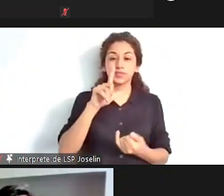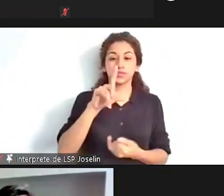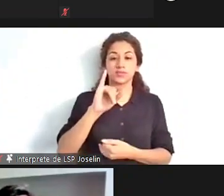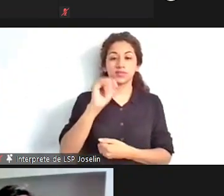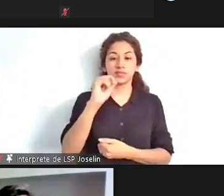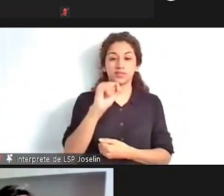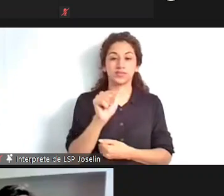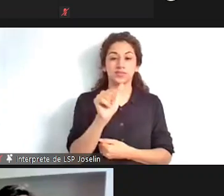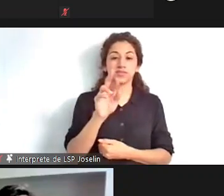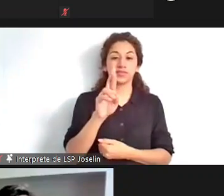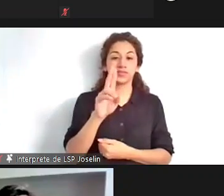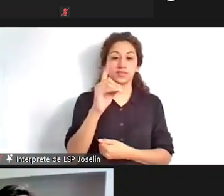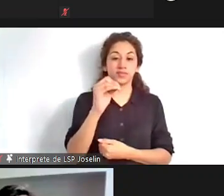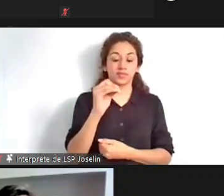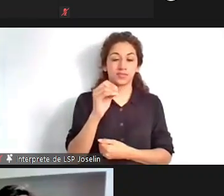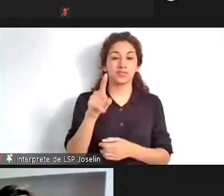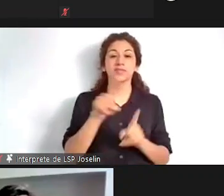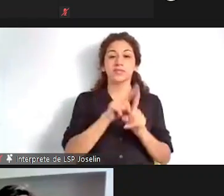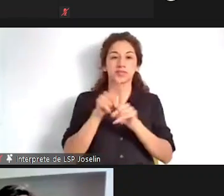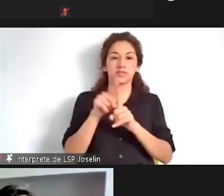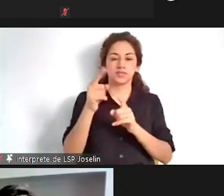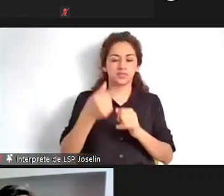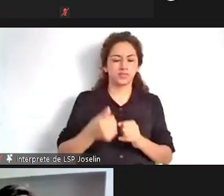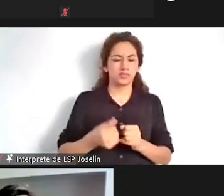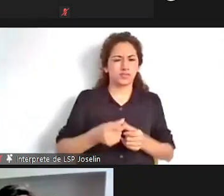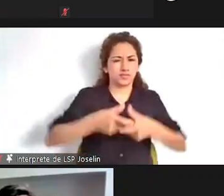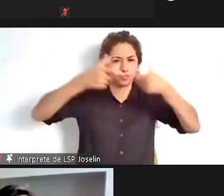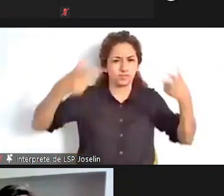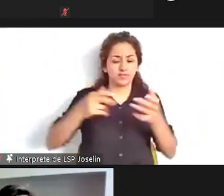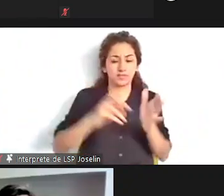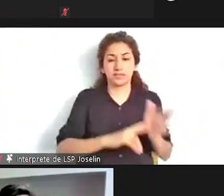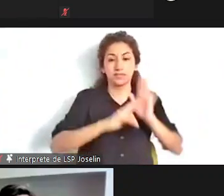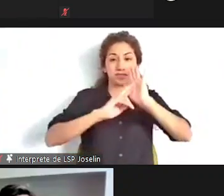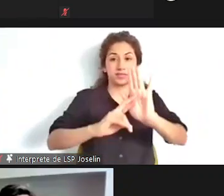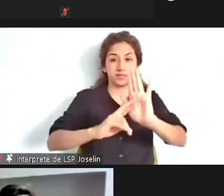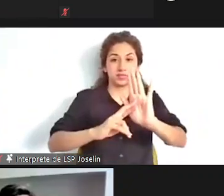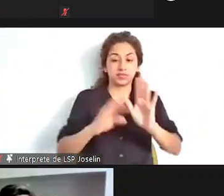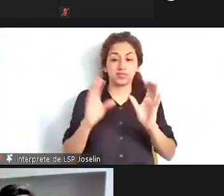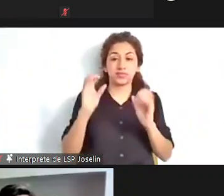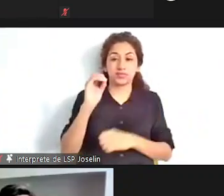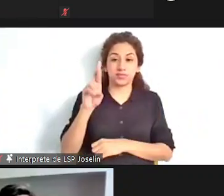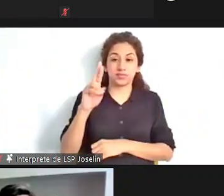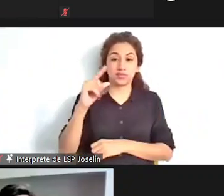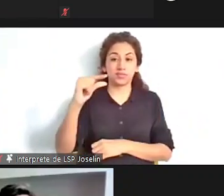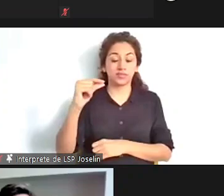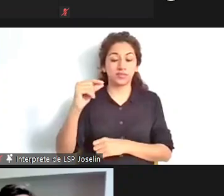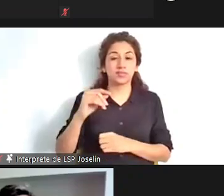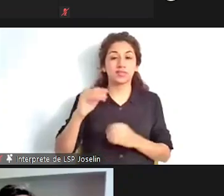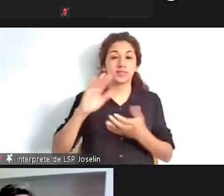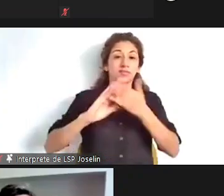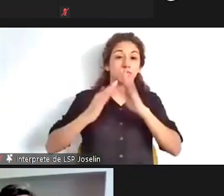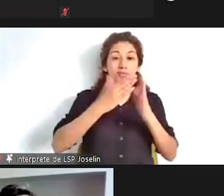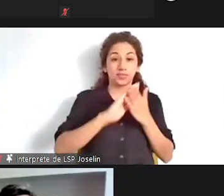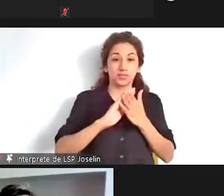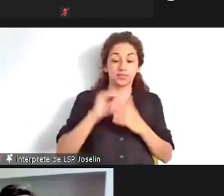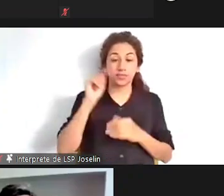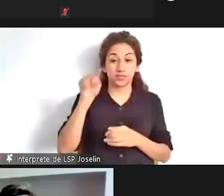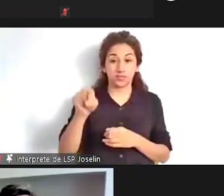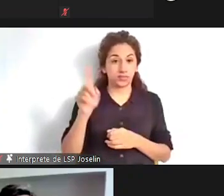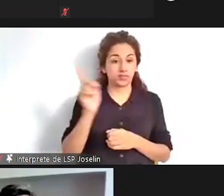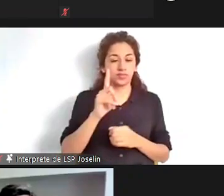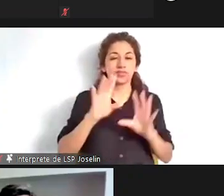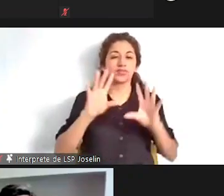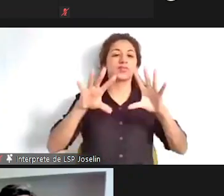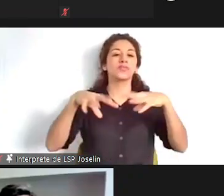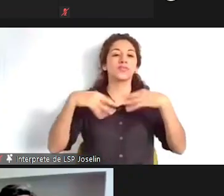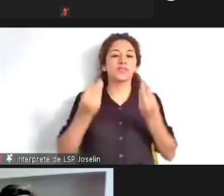able to have this outlook albert with us with one of the most important representatives of the indigenous organizations and it's not